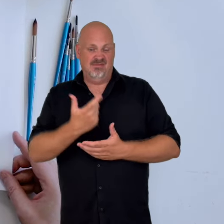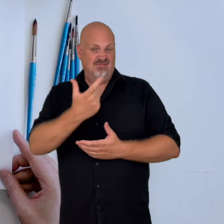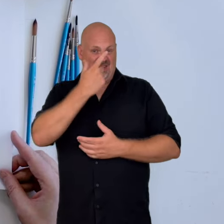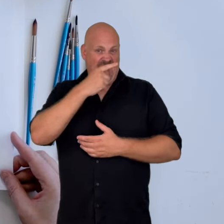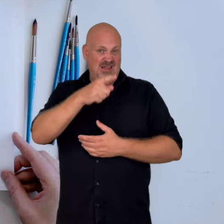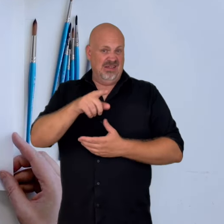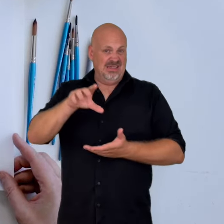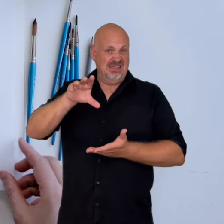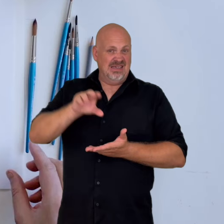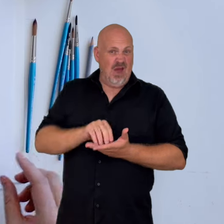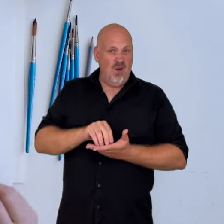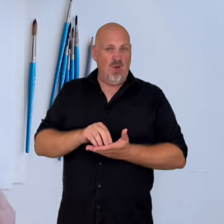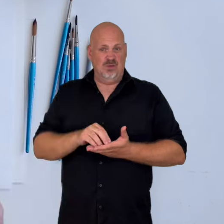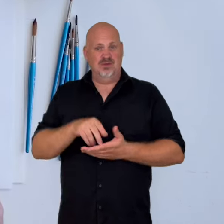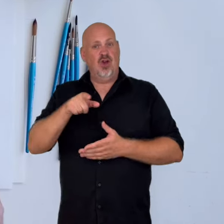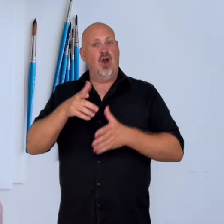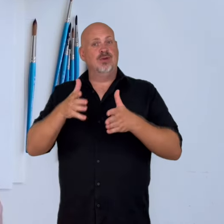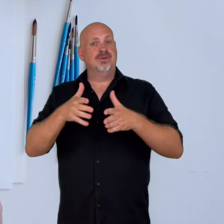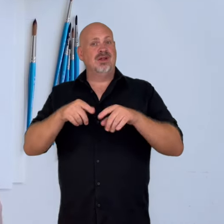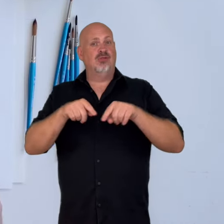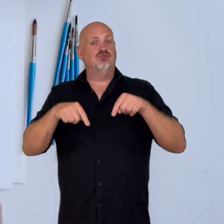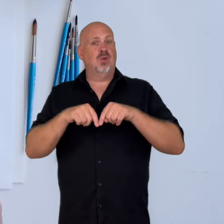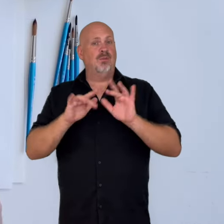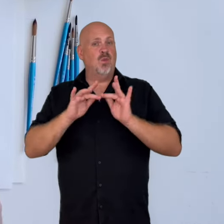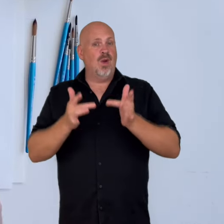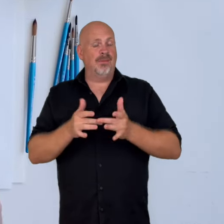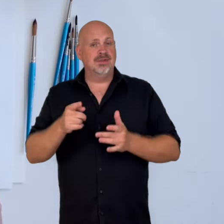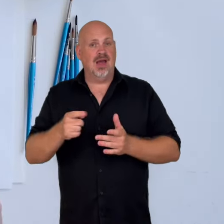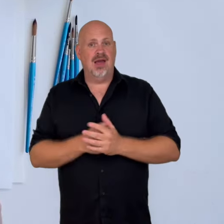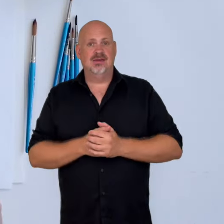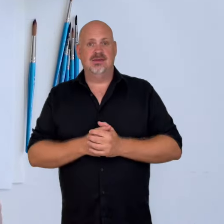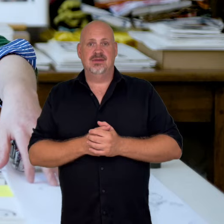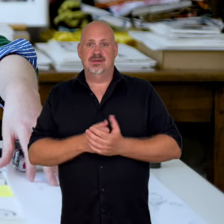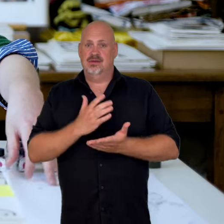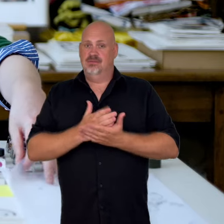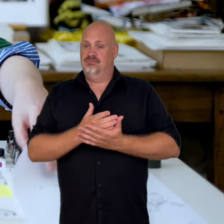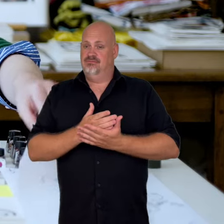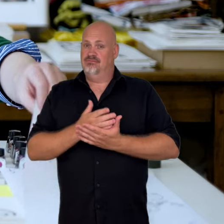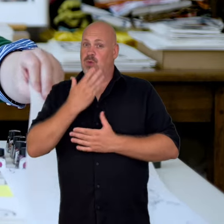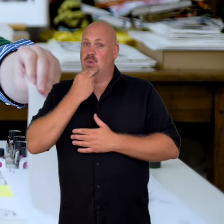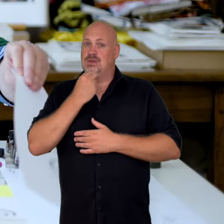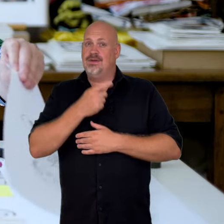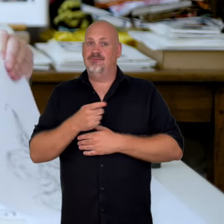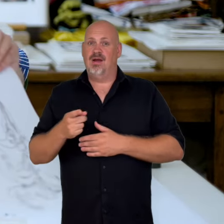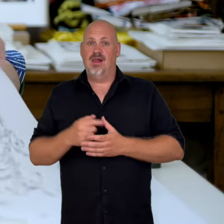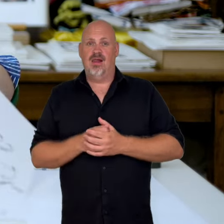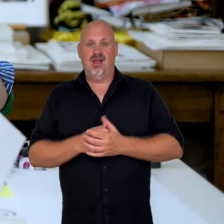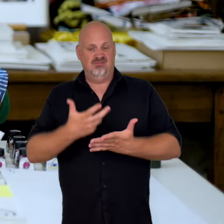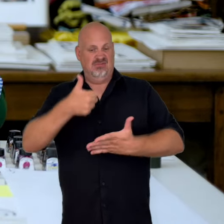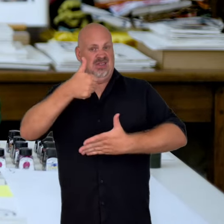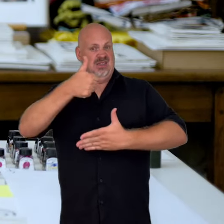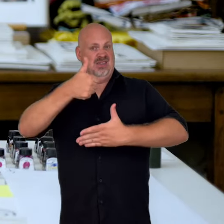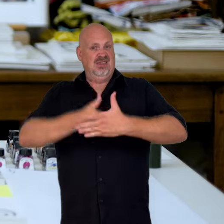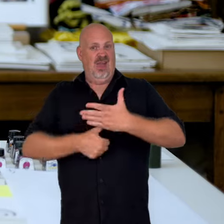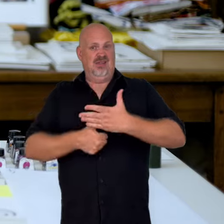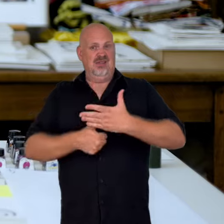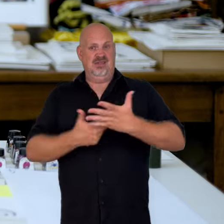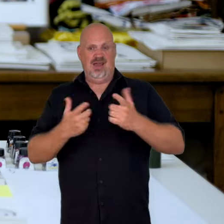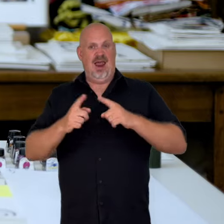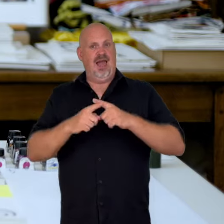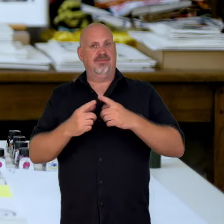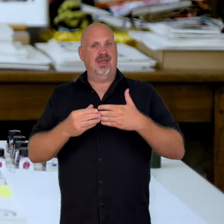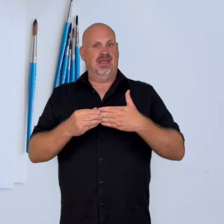which you will all be receiving in the pack or will be able to download from the Hospital Rooms website. And